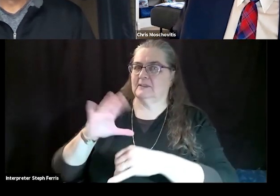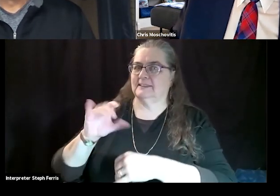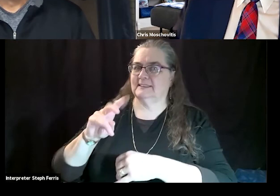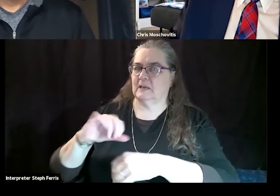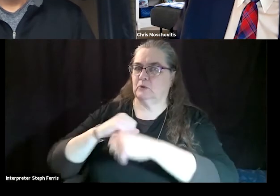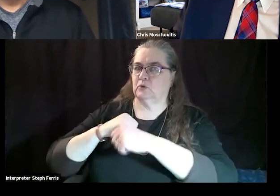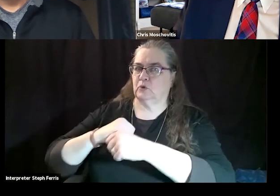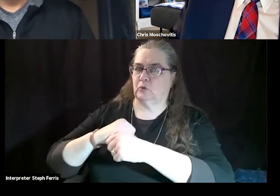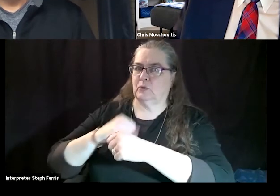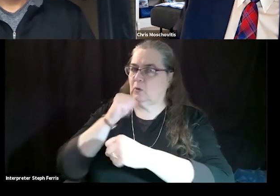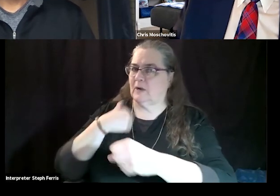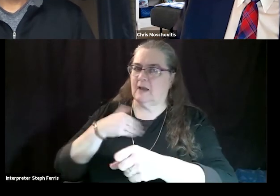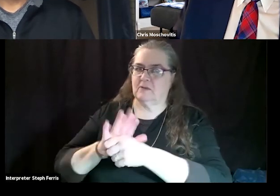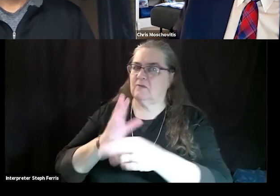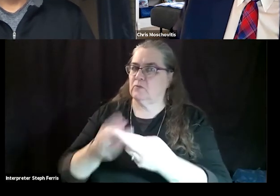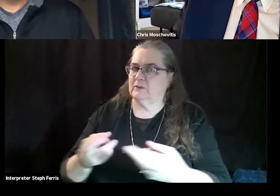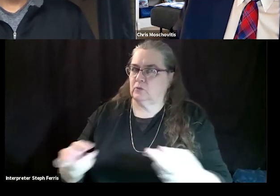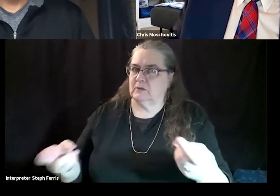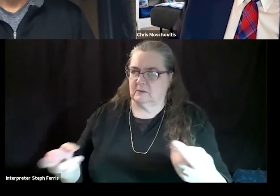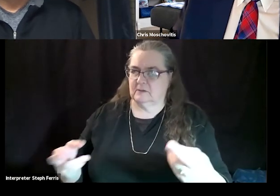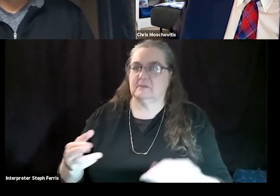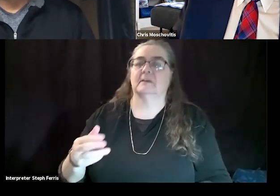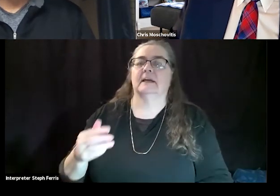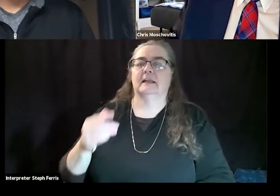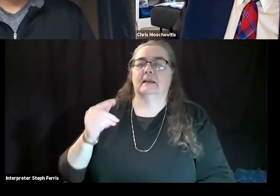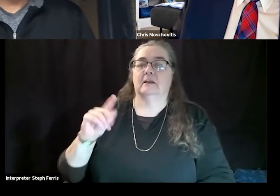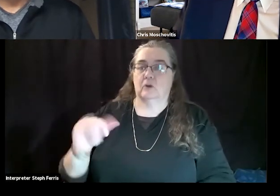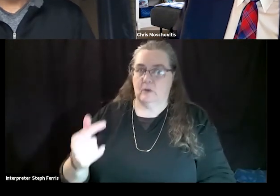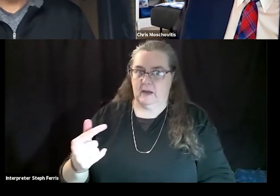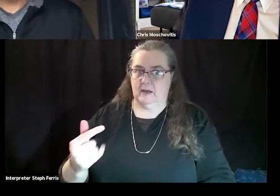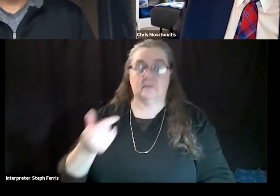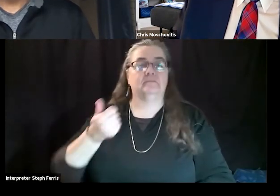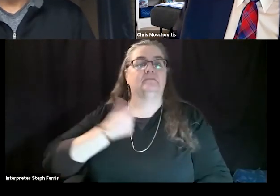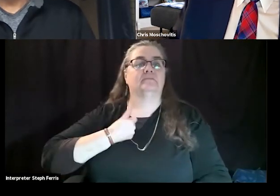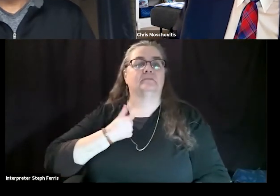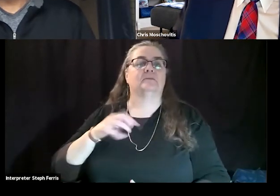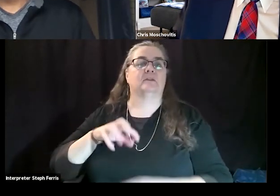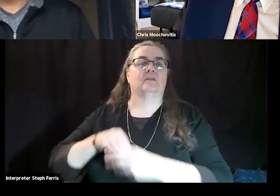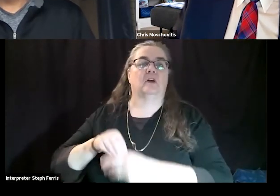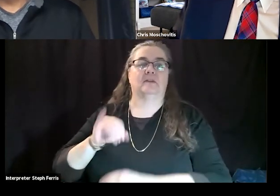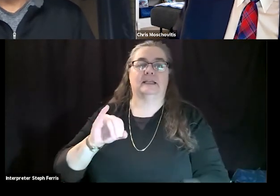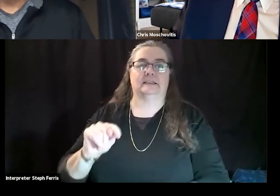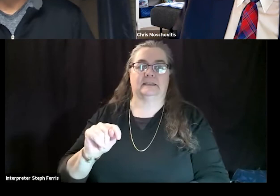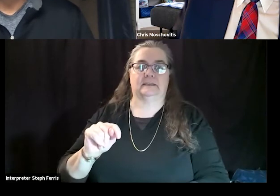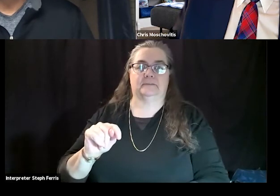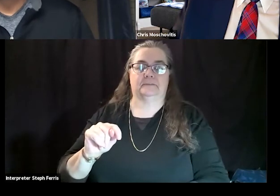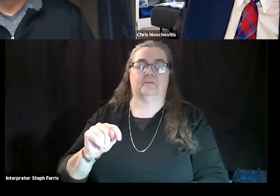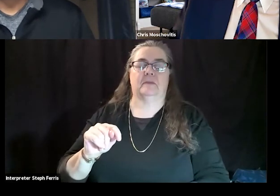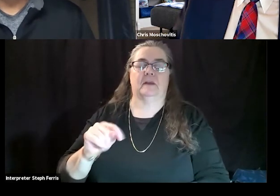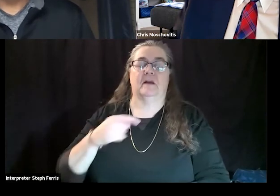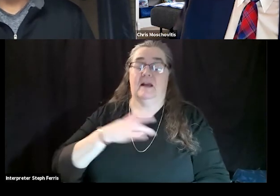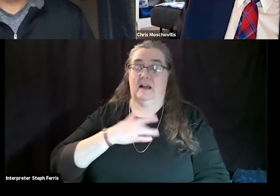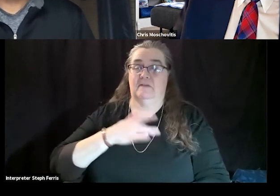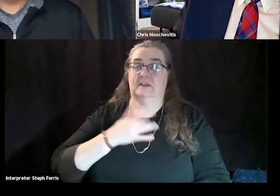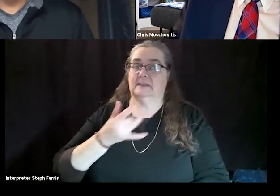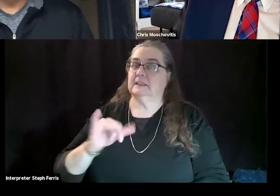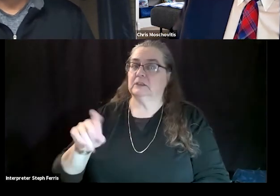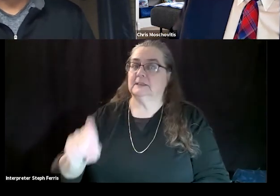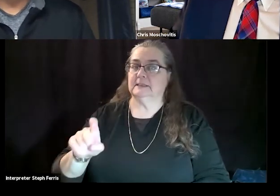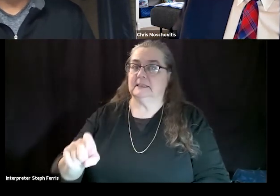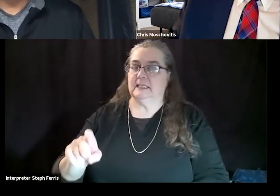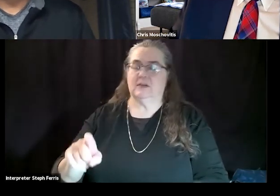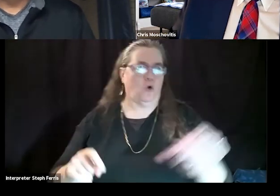resources. Right. And from Greg, I am in IT. My belief is that there is still a need.